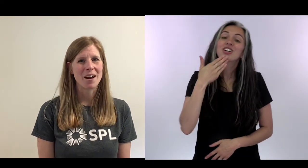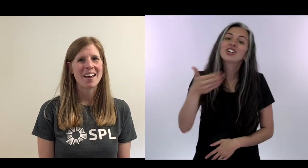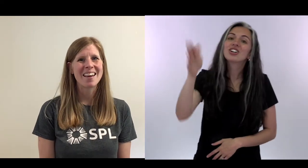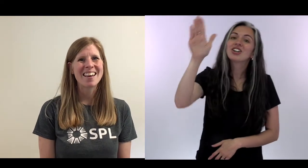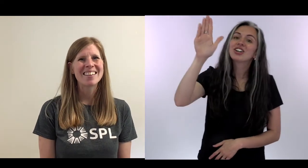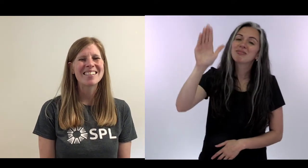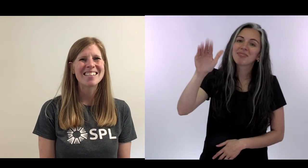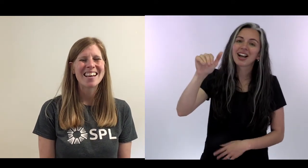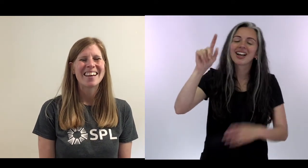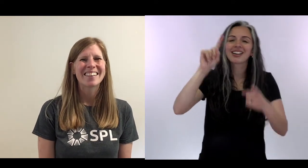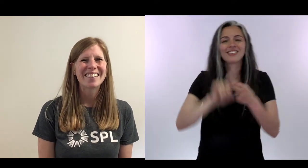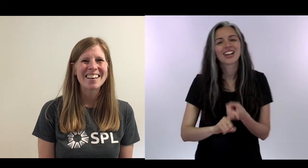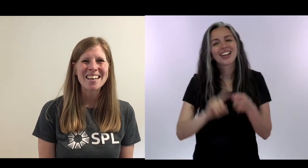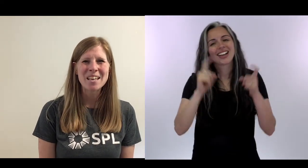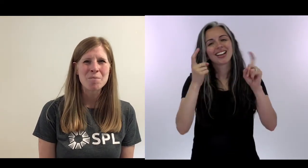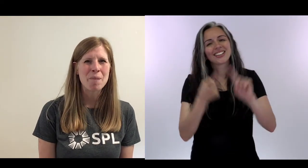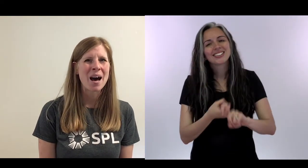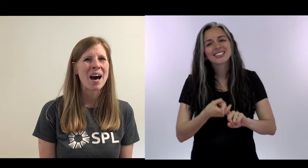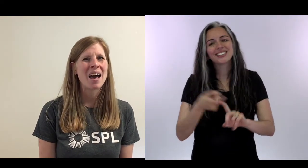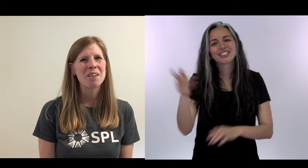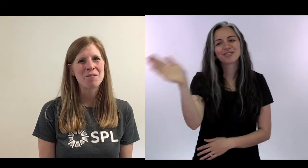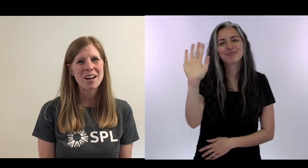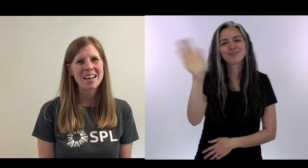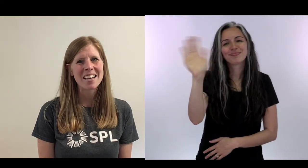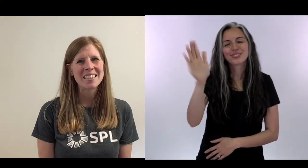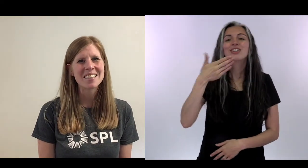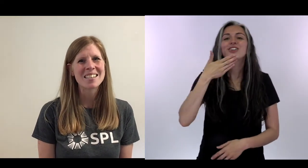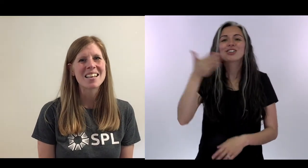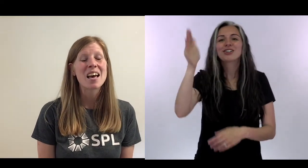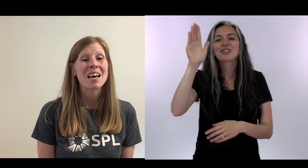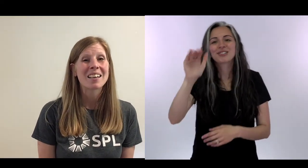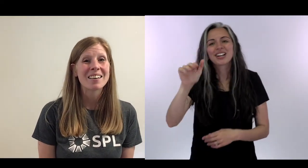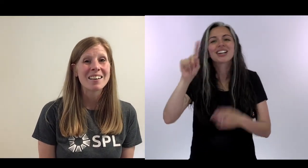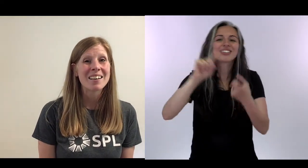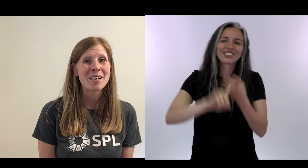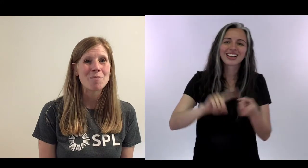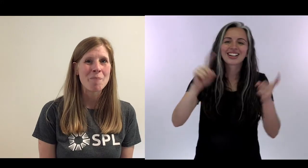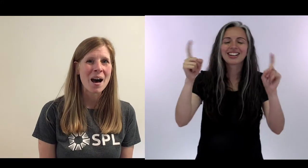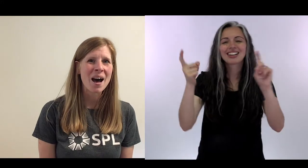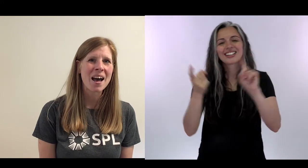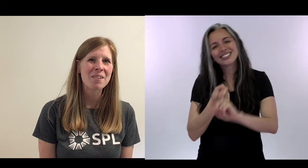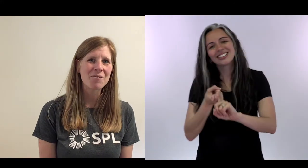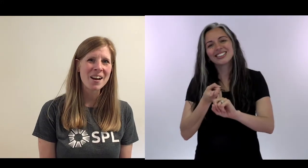Goodbye, friends. Goodbye, friends.